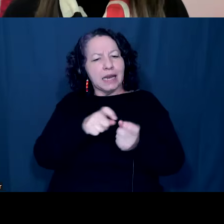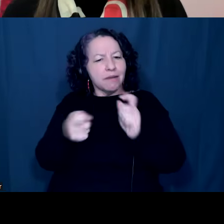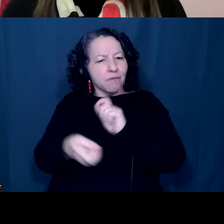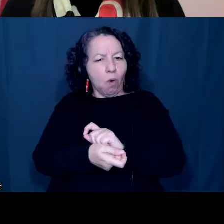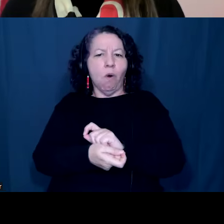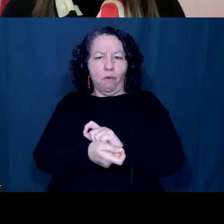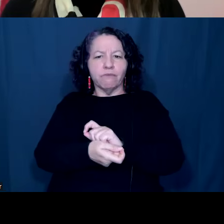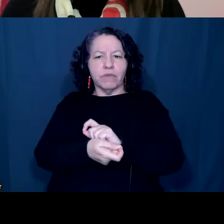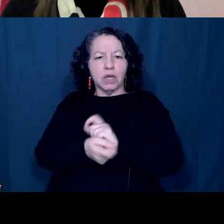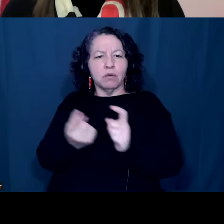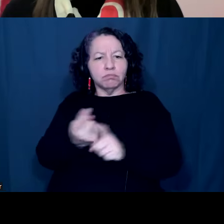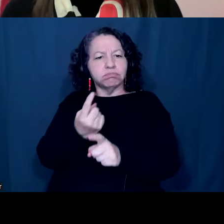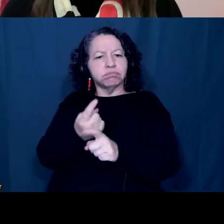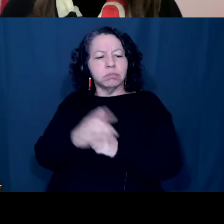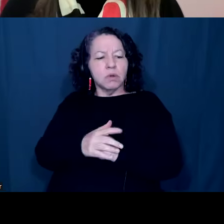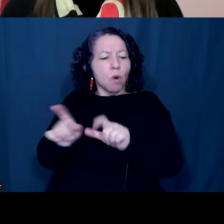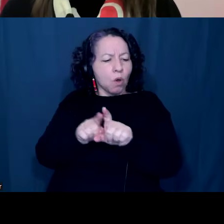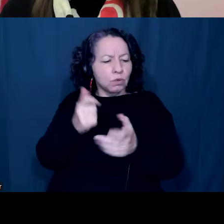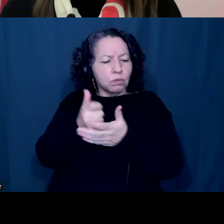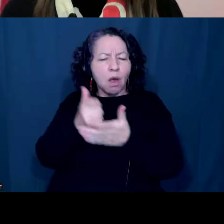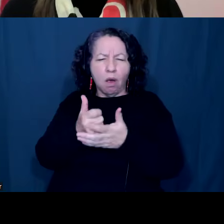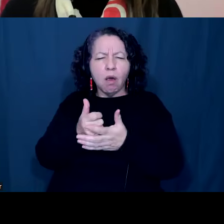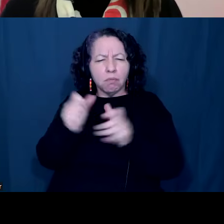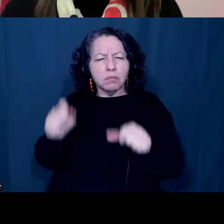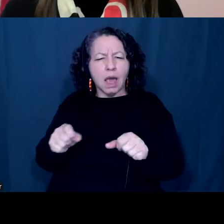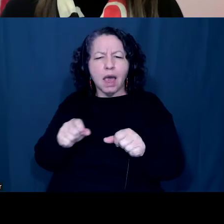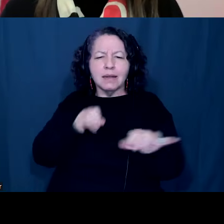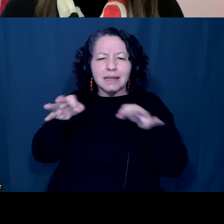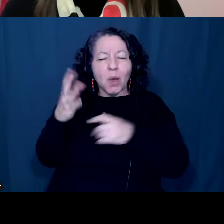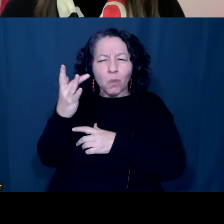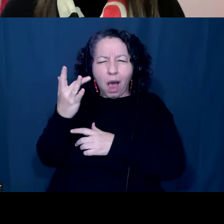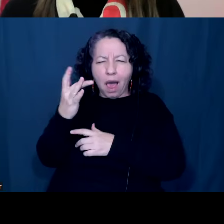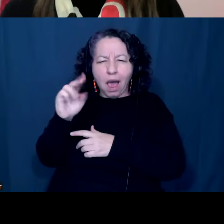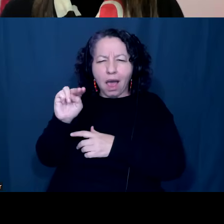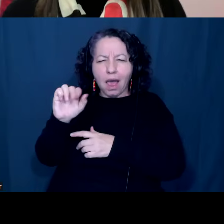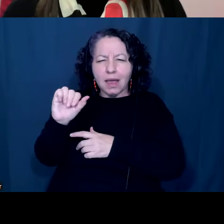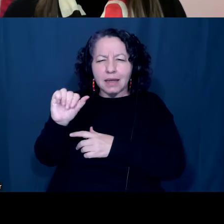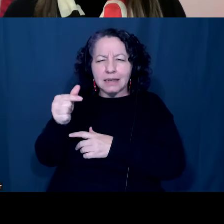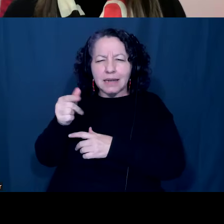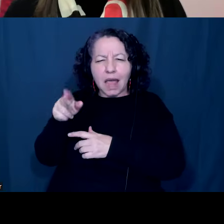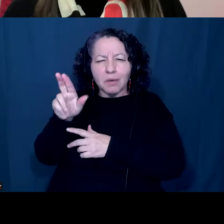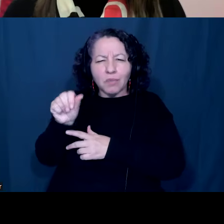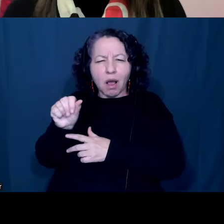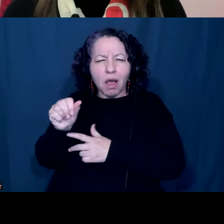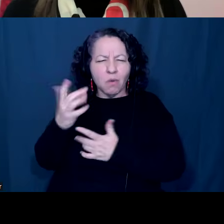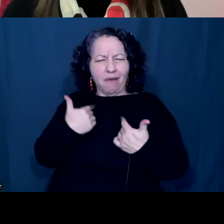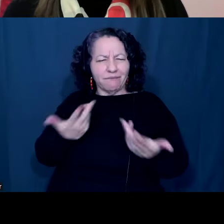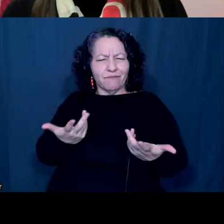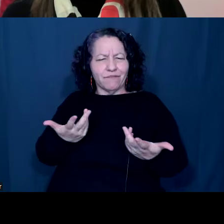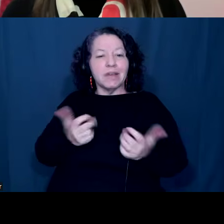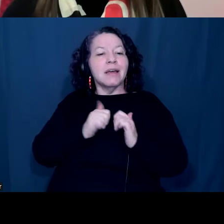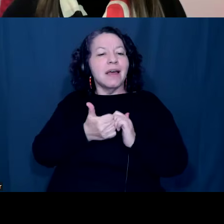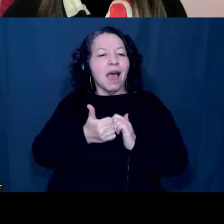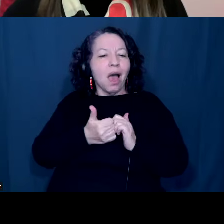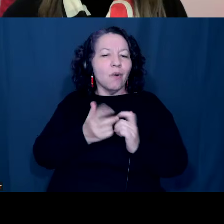But this is also to help explain why NAGPRA exists, how it's being carried out today, and